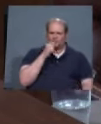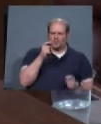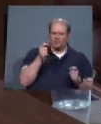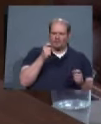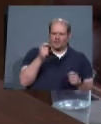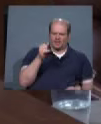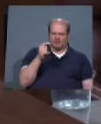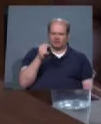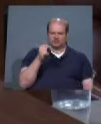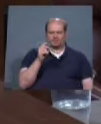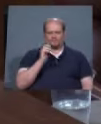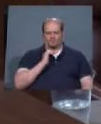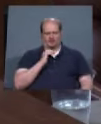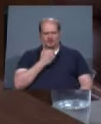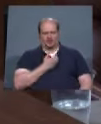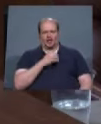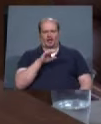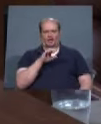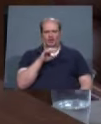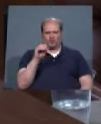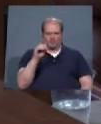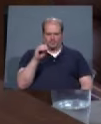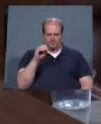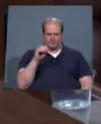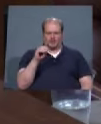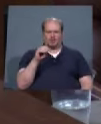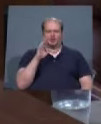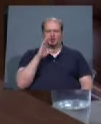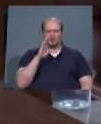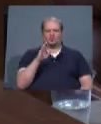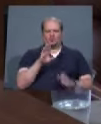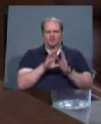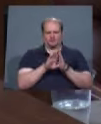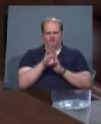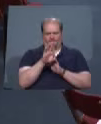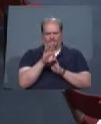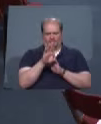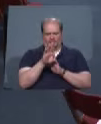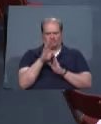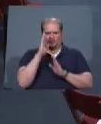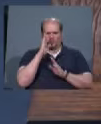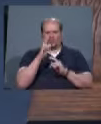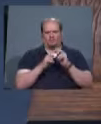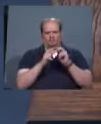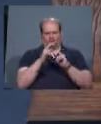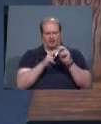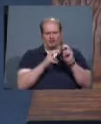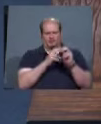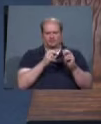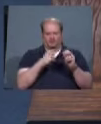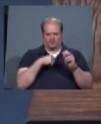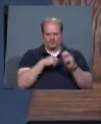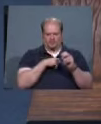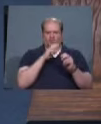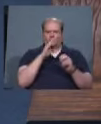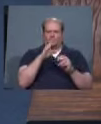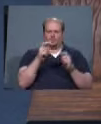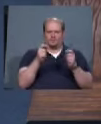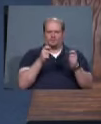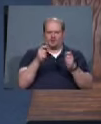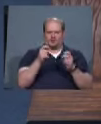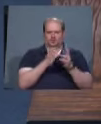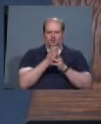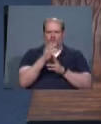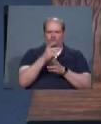it? So our company will develop, we'll build it, and we will manage it